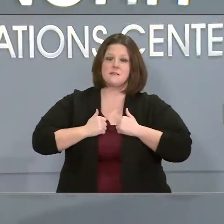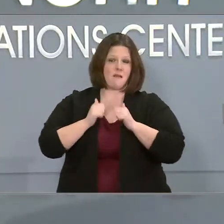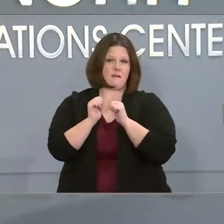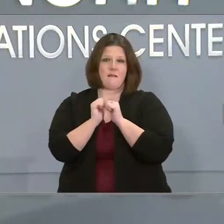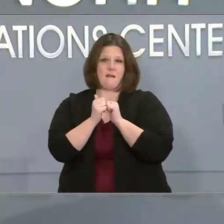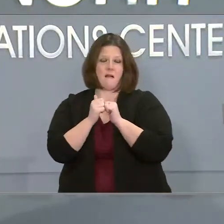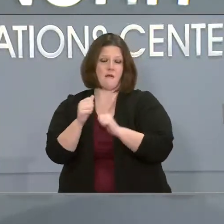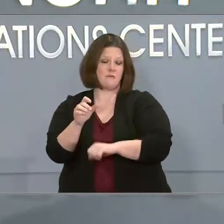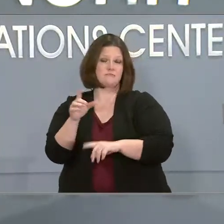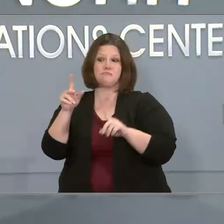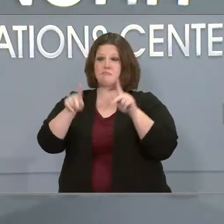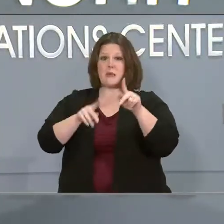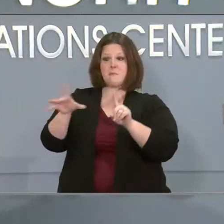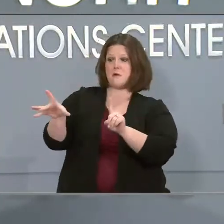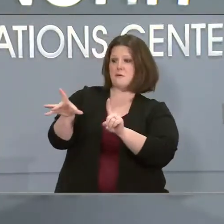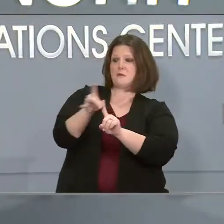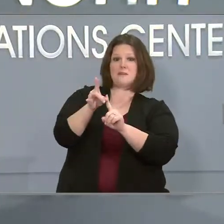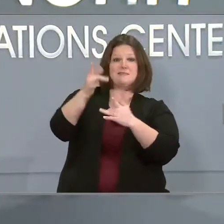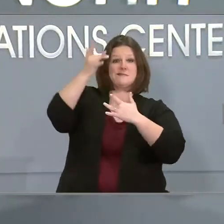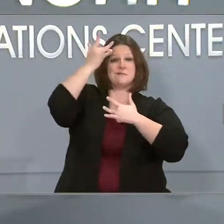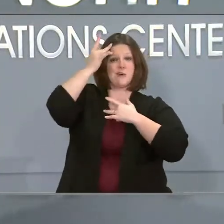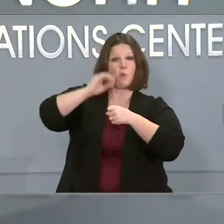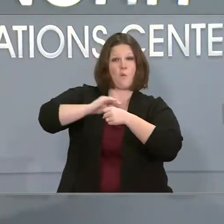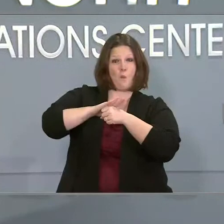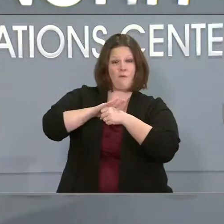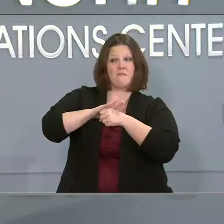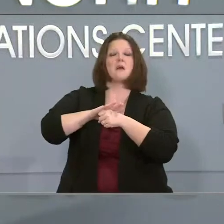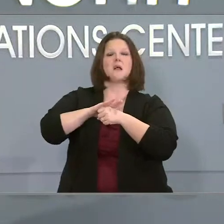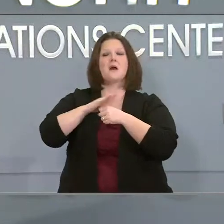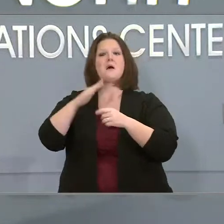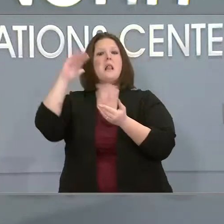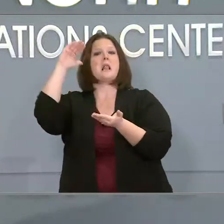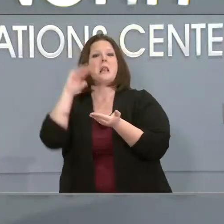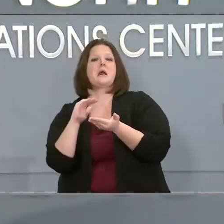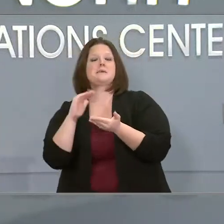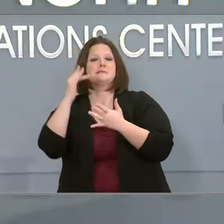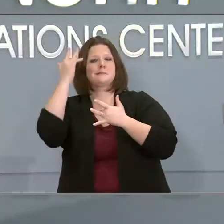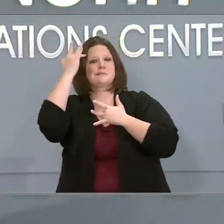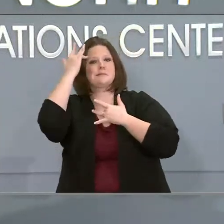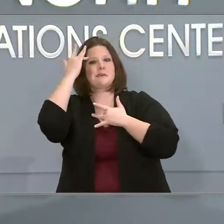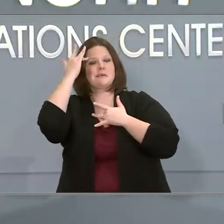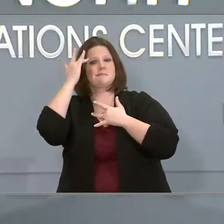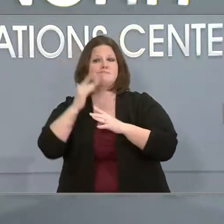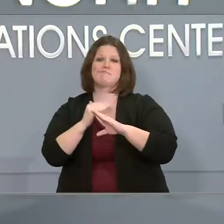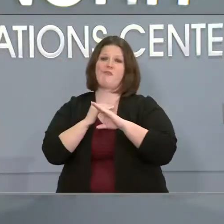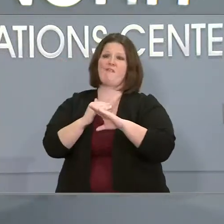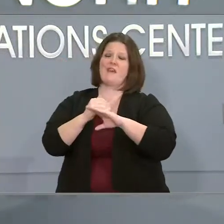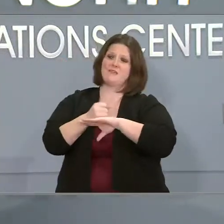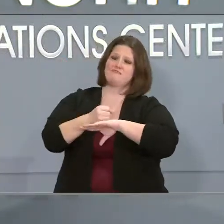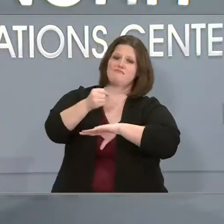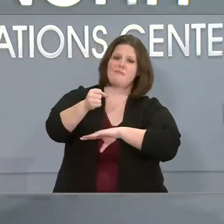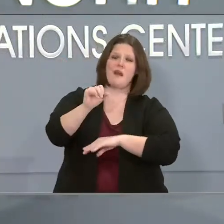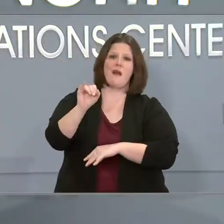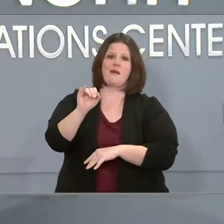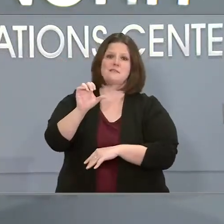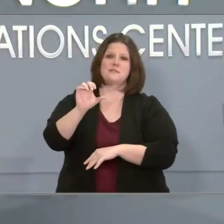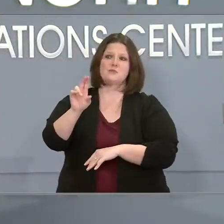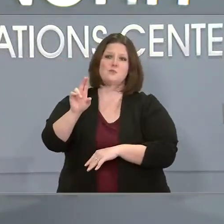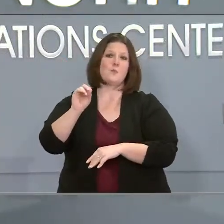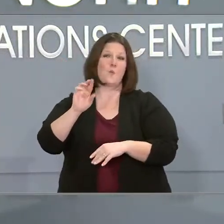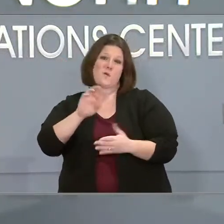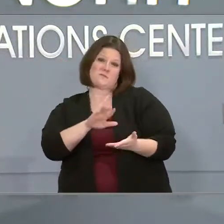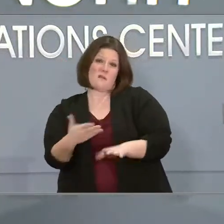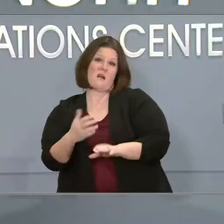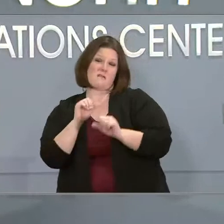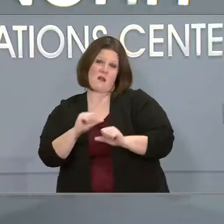from getting severe COVID symptoms that could land them in the ICU or worse. And if you don't believe it,